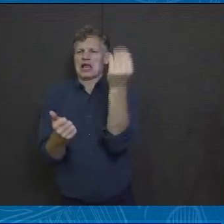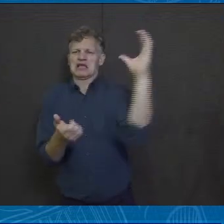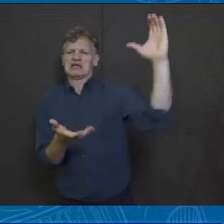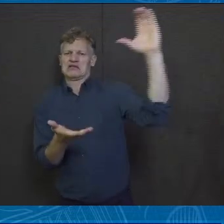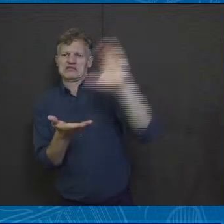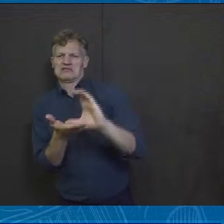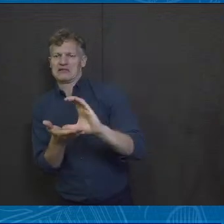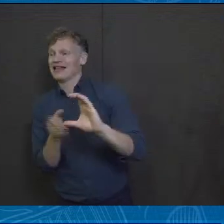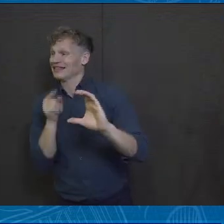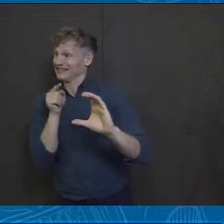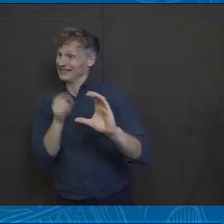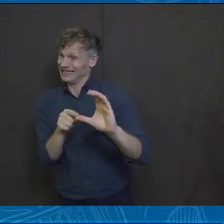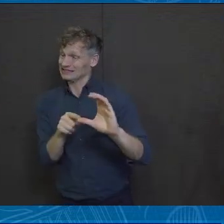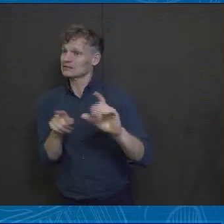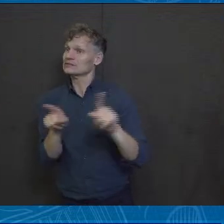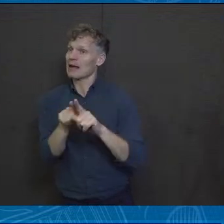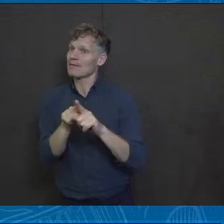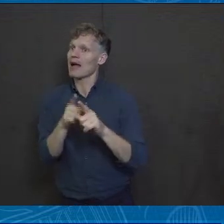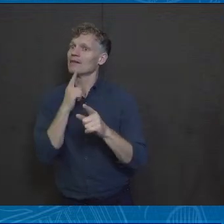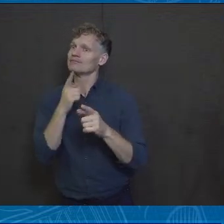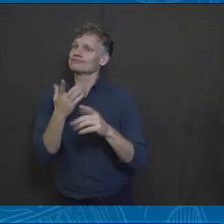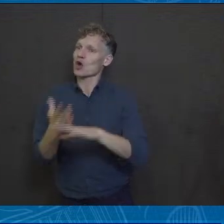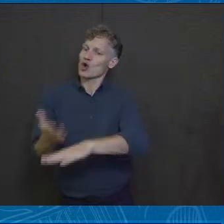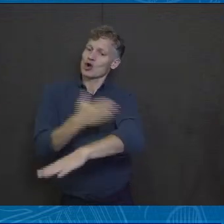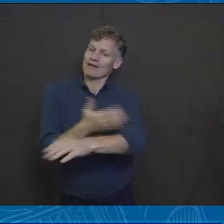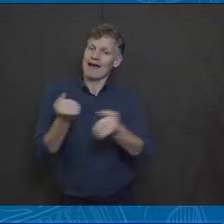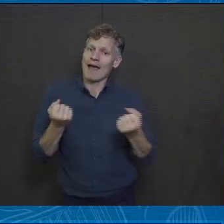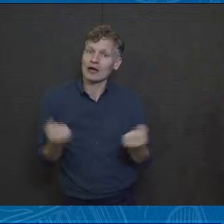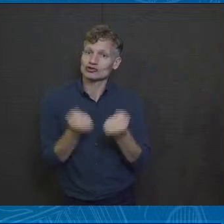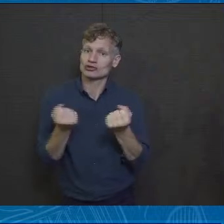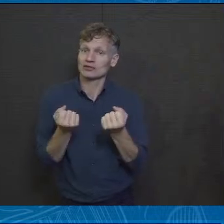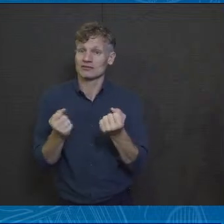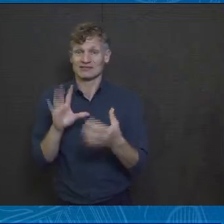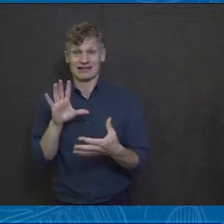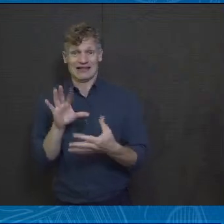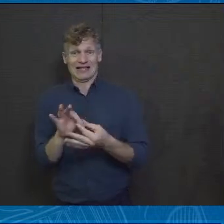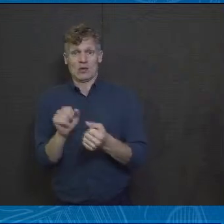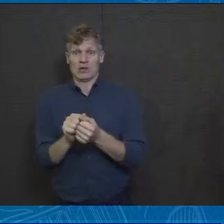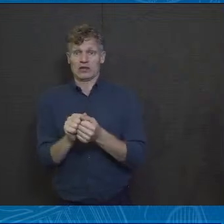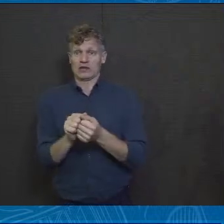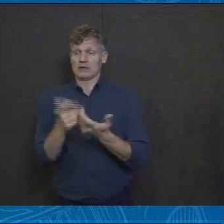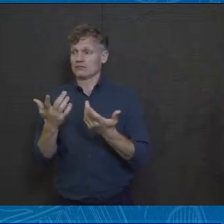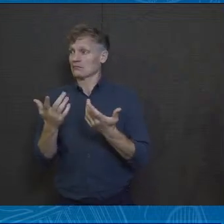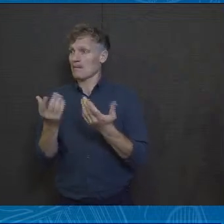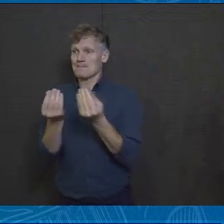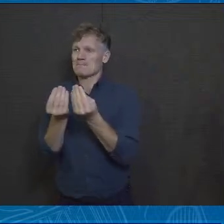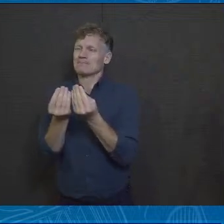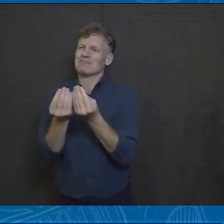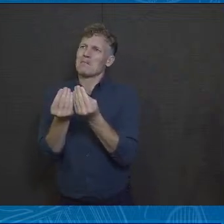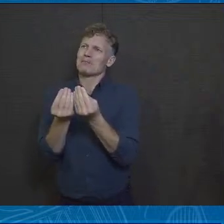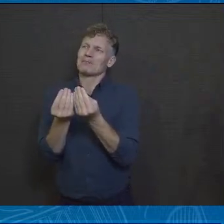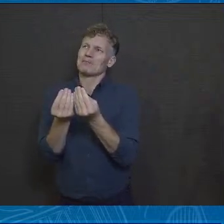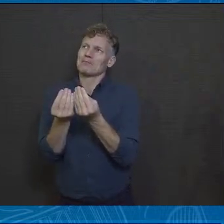early, it actually bring out the work that we do on Women, Wet and Weather, which is our multi-hazard early warning